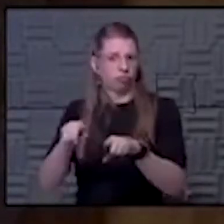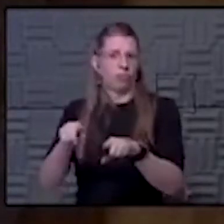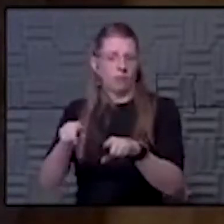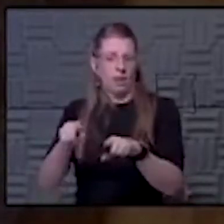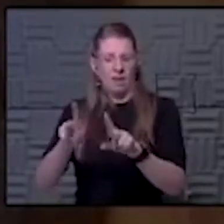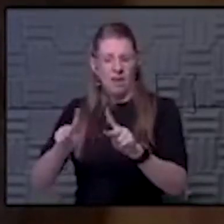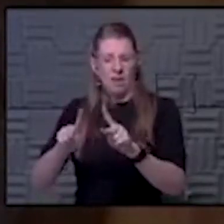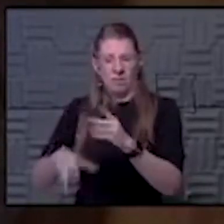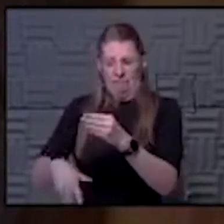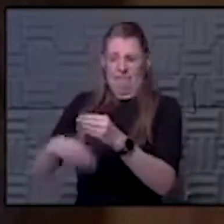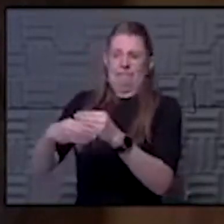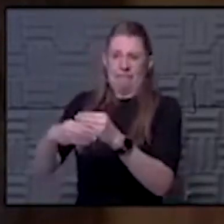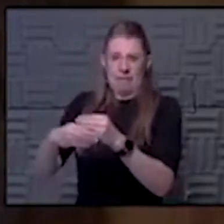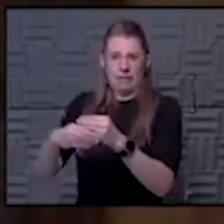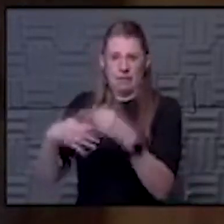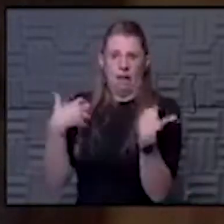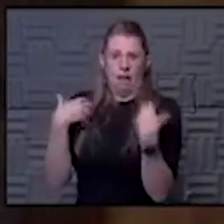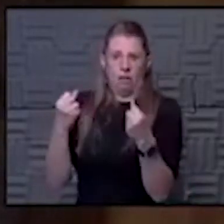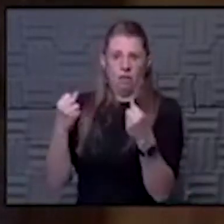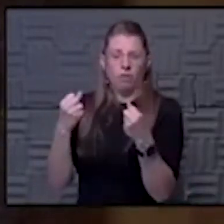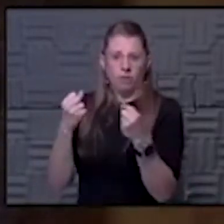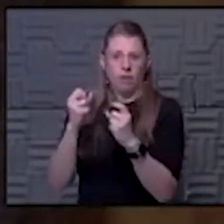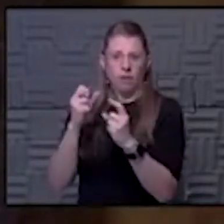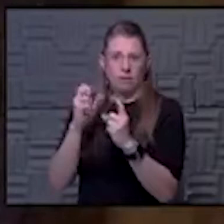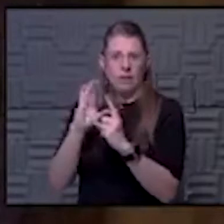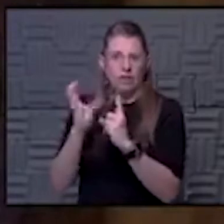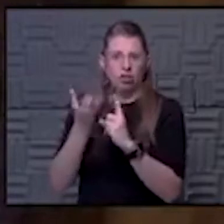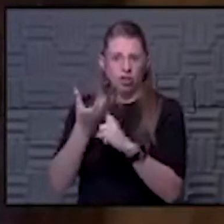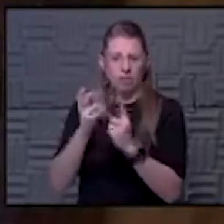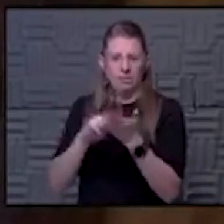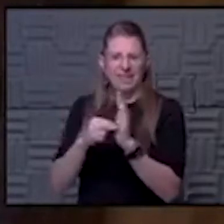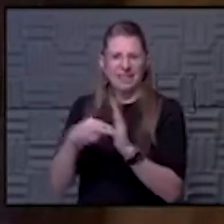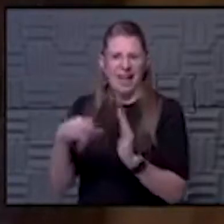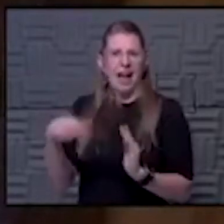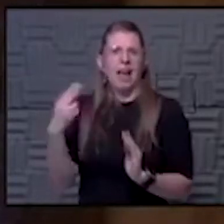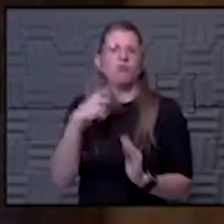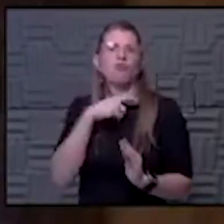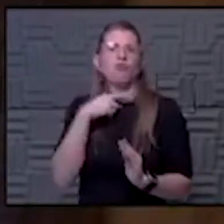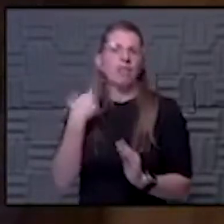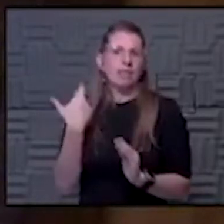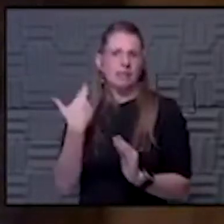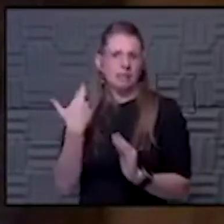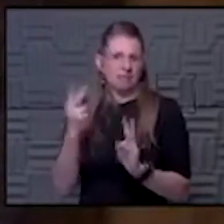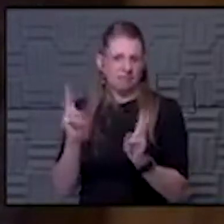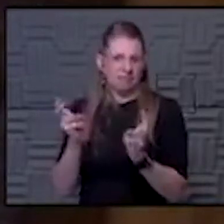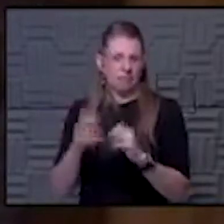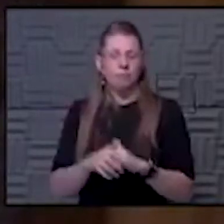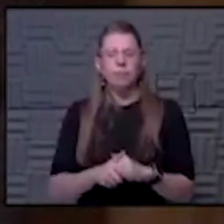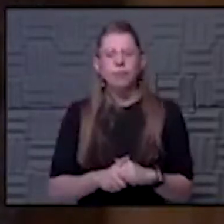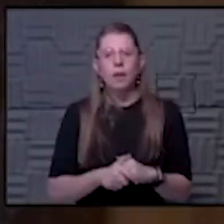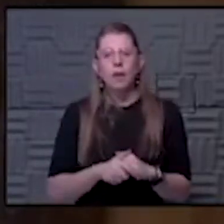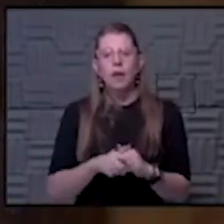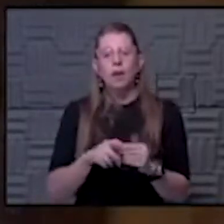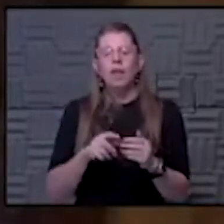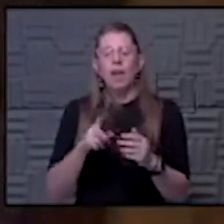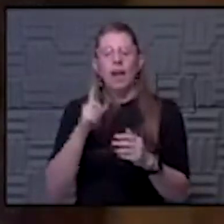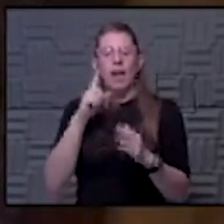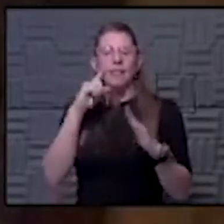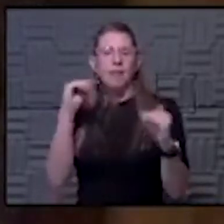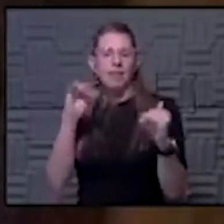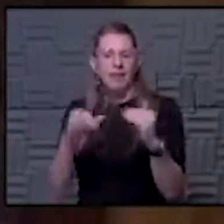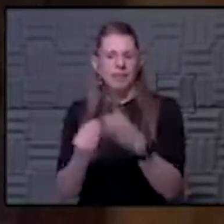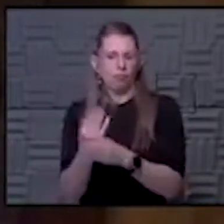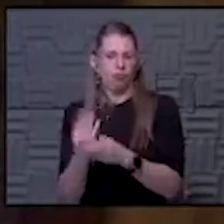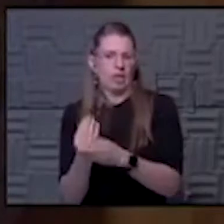underlying medical conditions that put them at high risk, and that I expect will take us into the spring at some